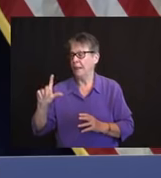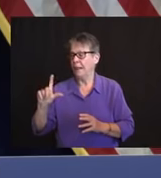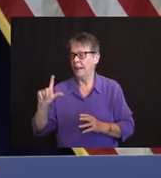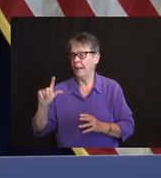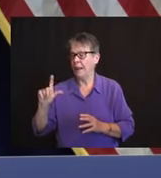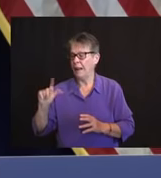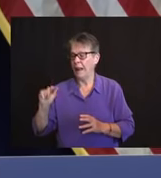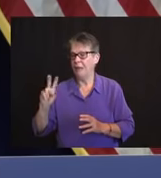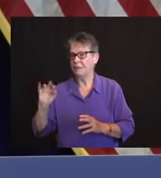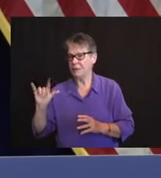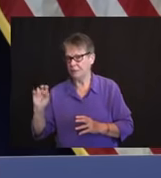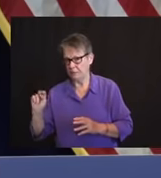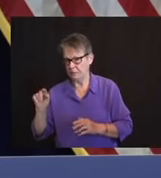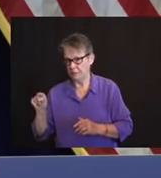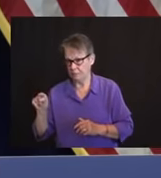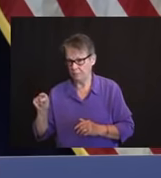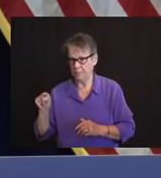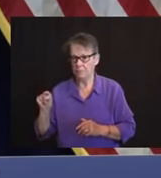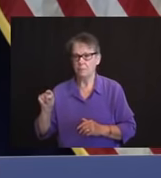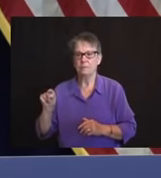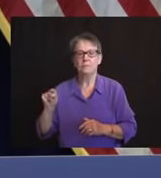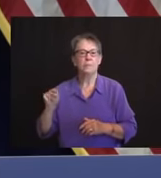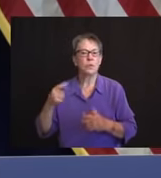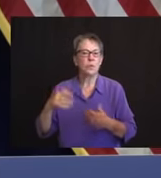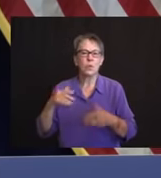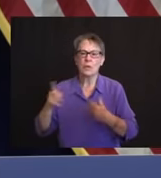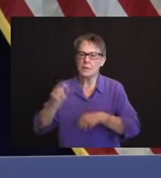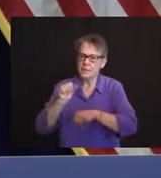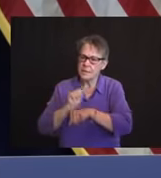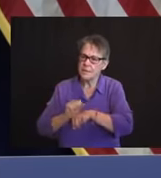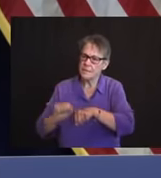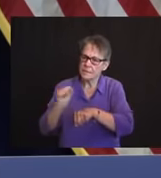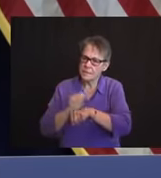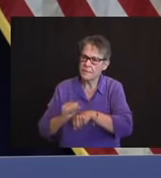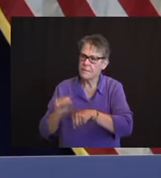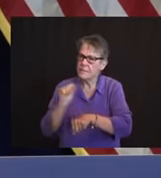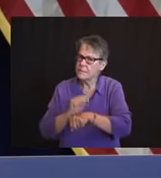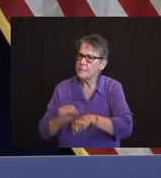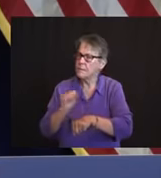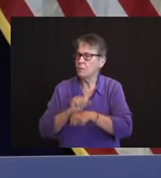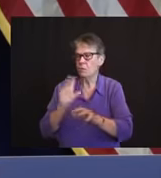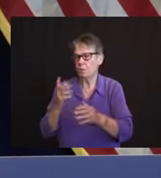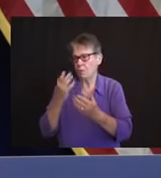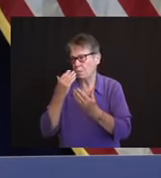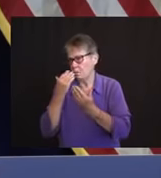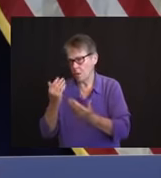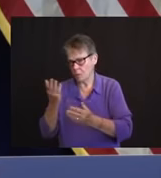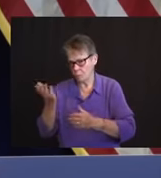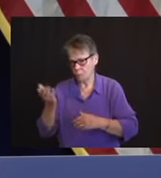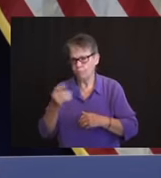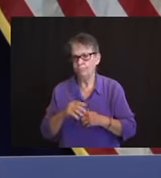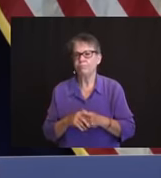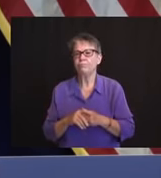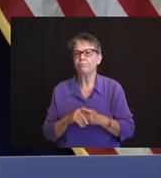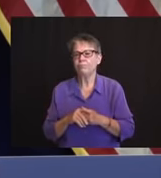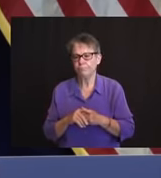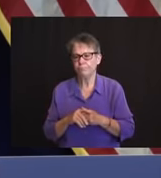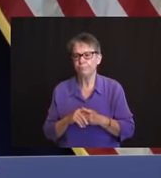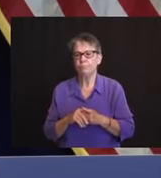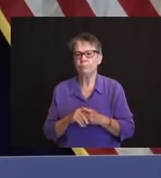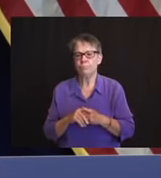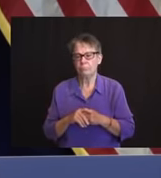to the Atlantic County Economic Development Corporation. Recent data shows that as a result of